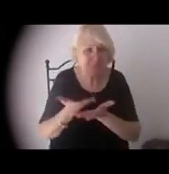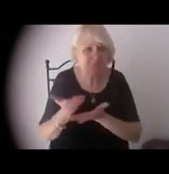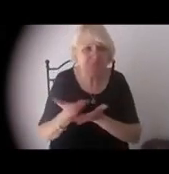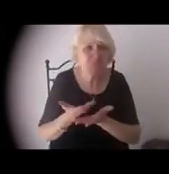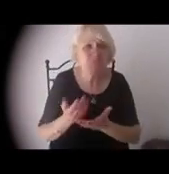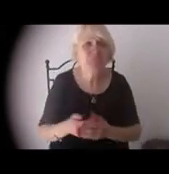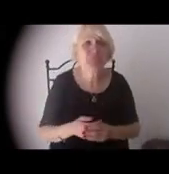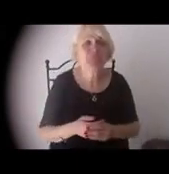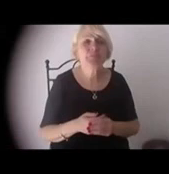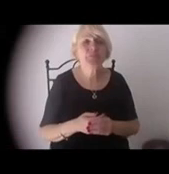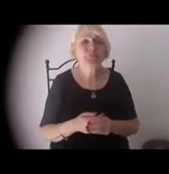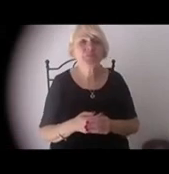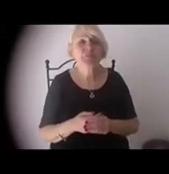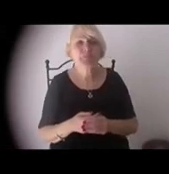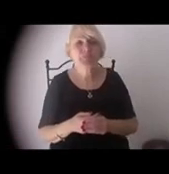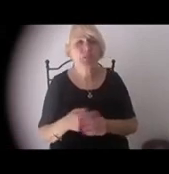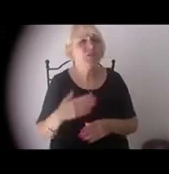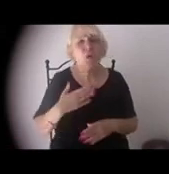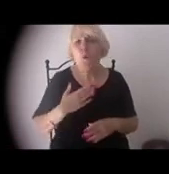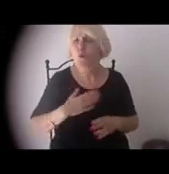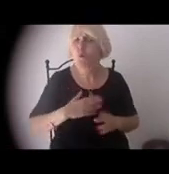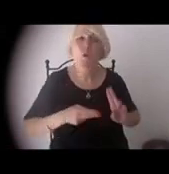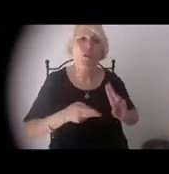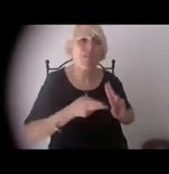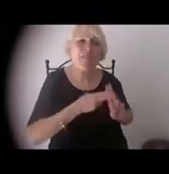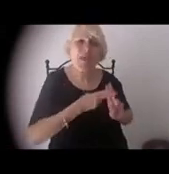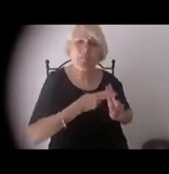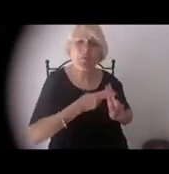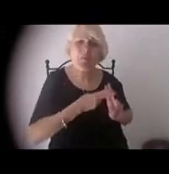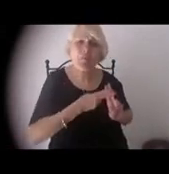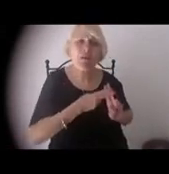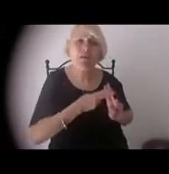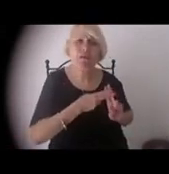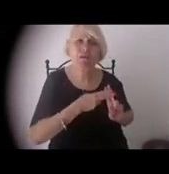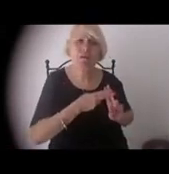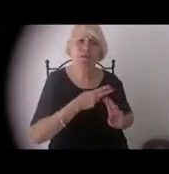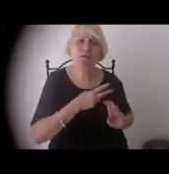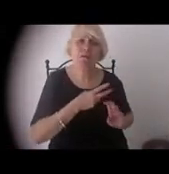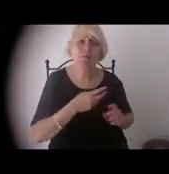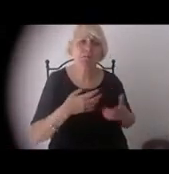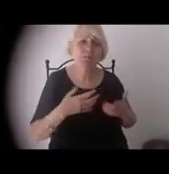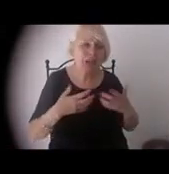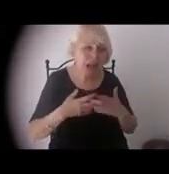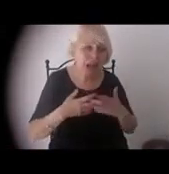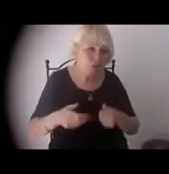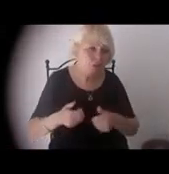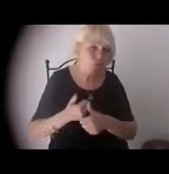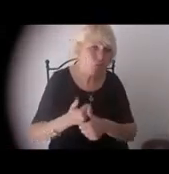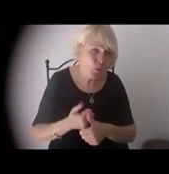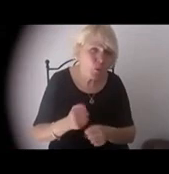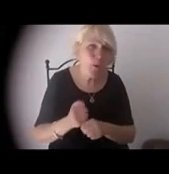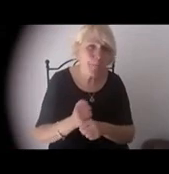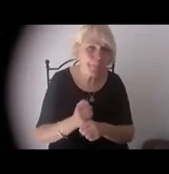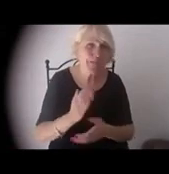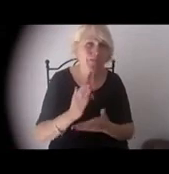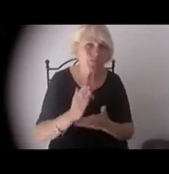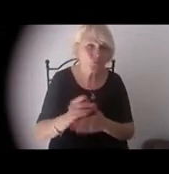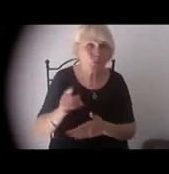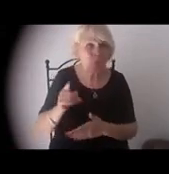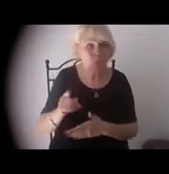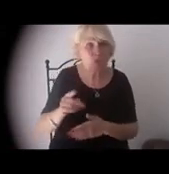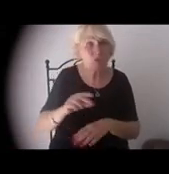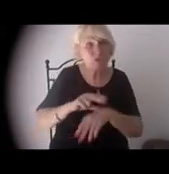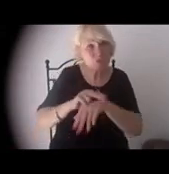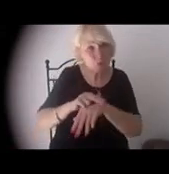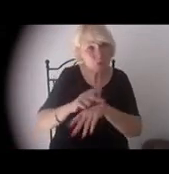young people without there being a label or any stigma, and how do we make sure that they're on board and they get to be seen in time. So